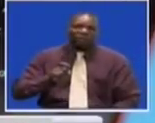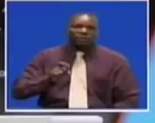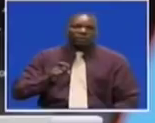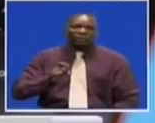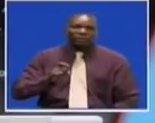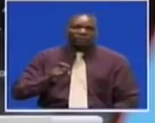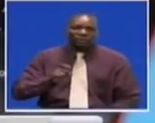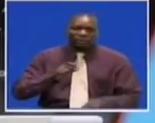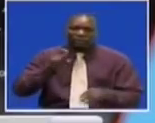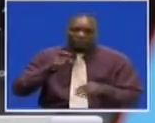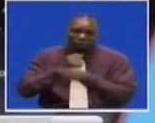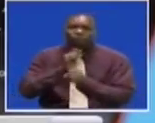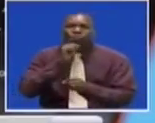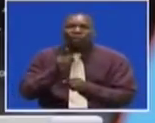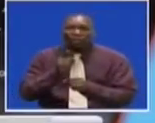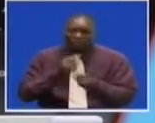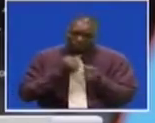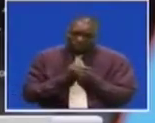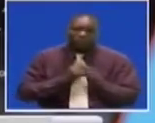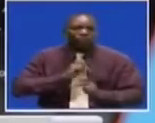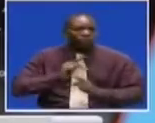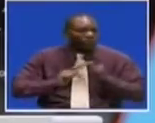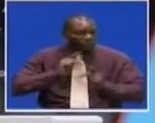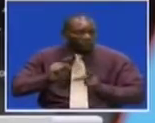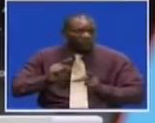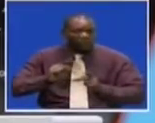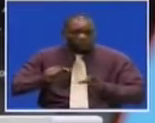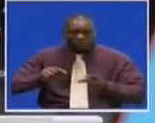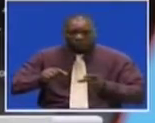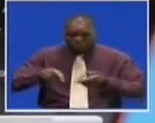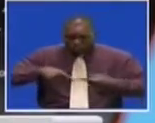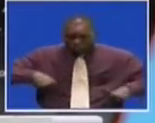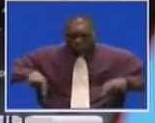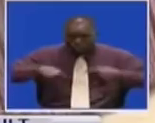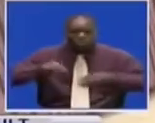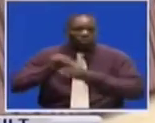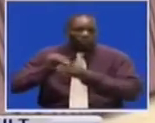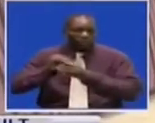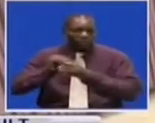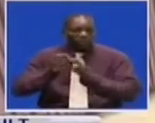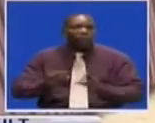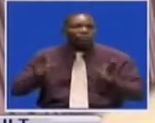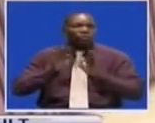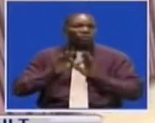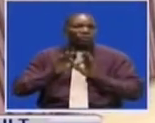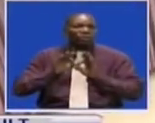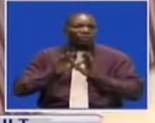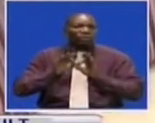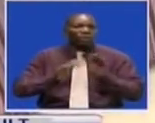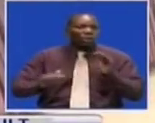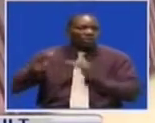of ensuring that they support the processing plant with locally generated material is key. Zambeshi produced